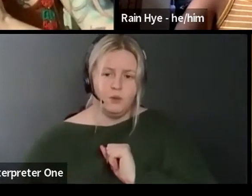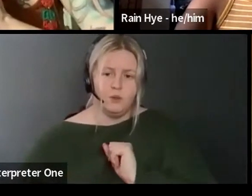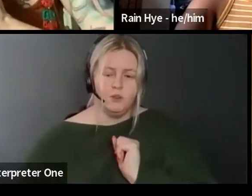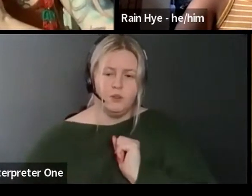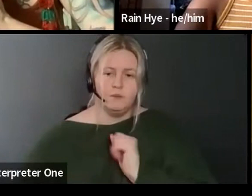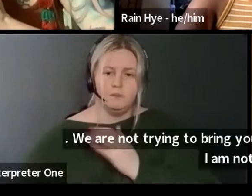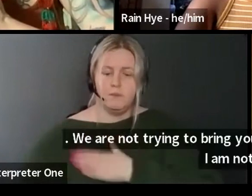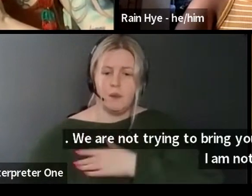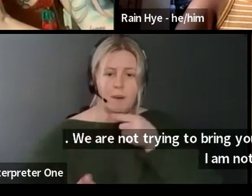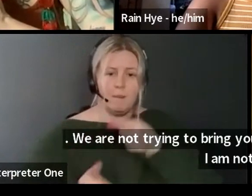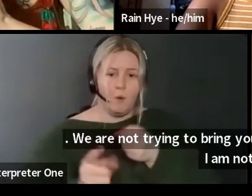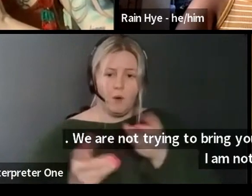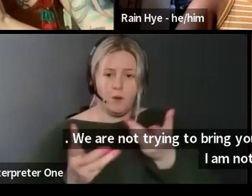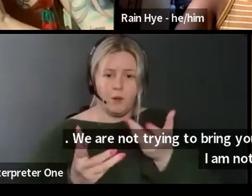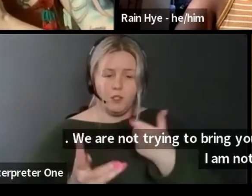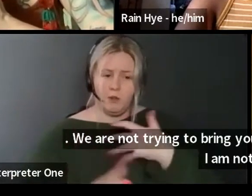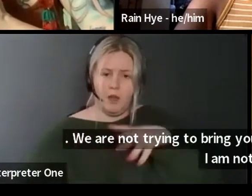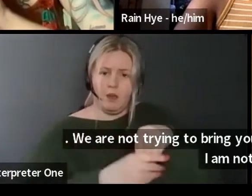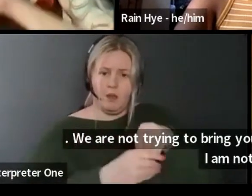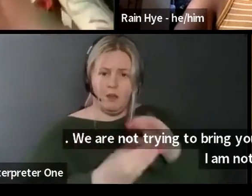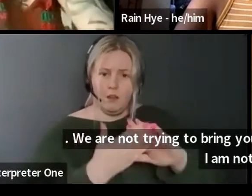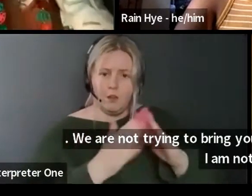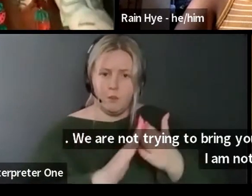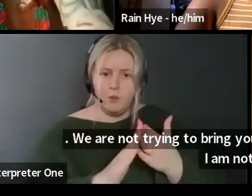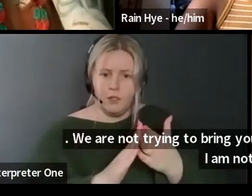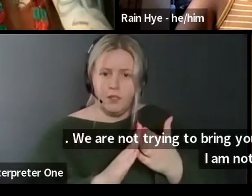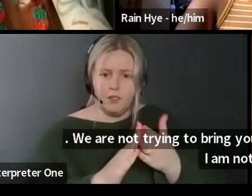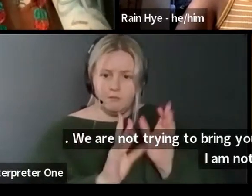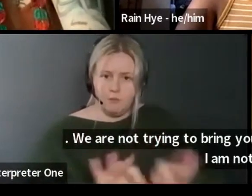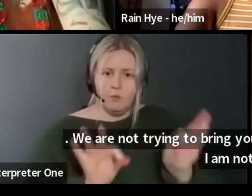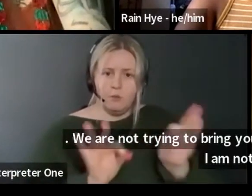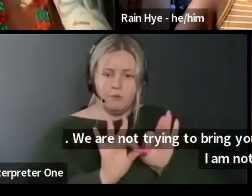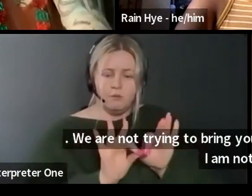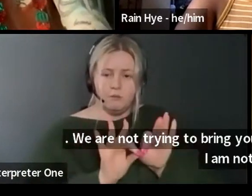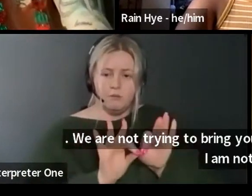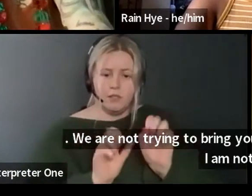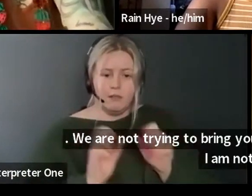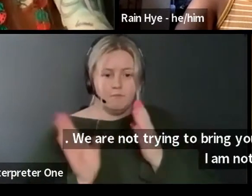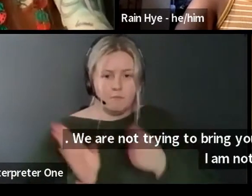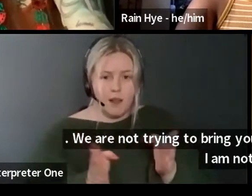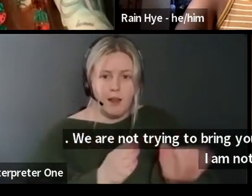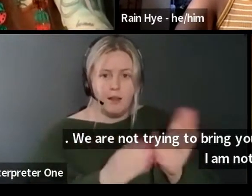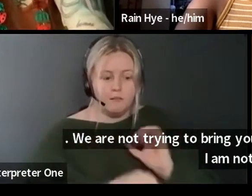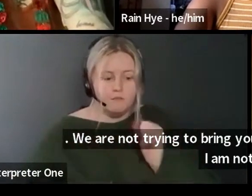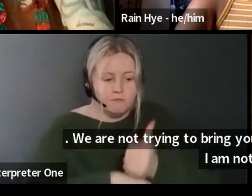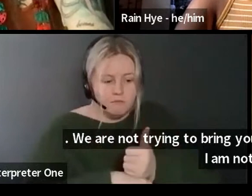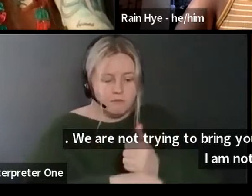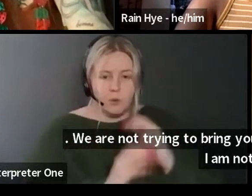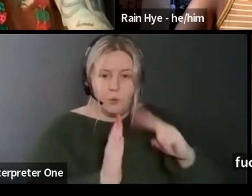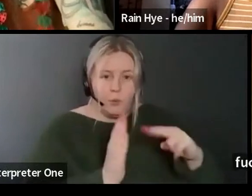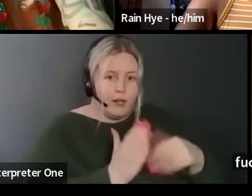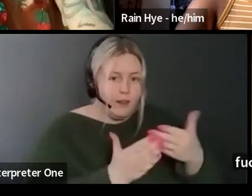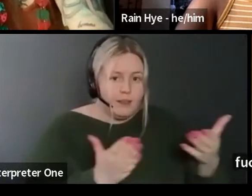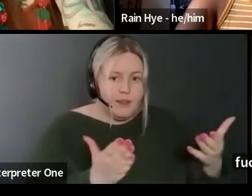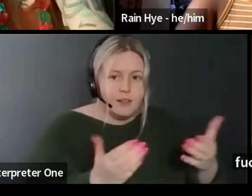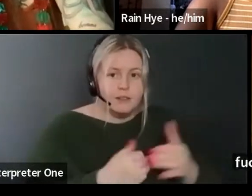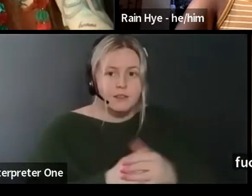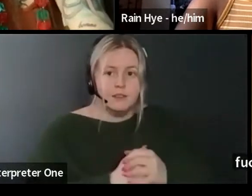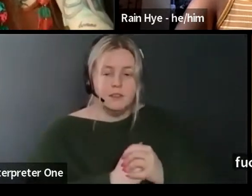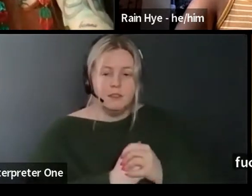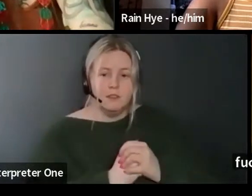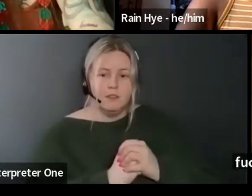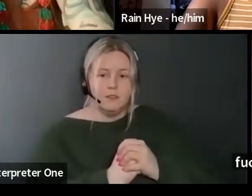that. I'm just saying yo, be involved in your community. Organize read shit, like read stuff about it, you know,